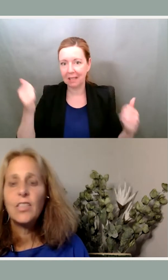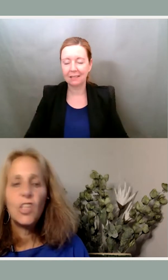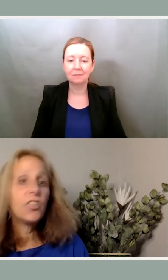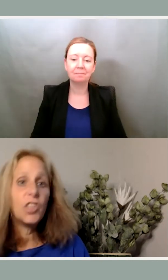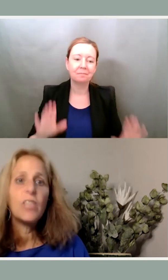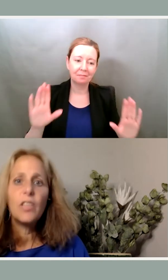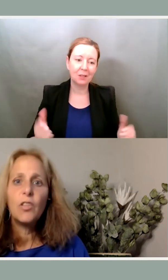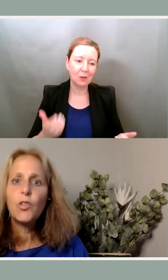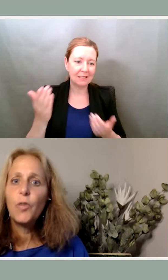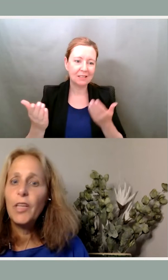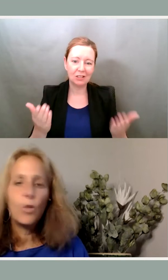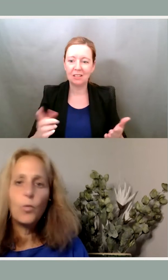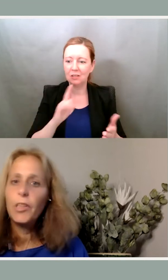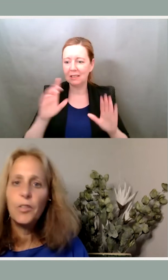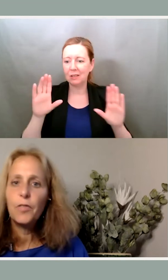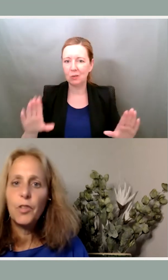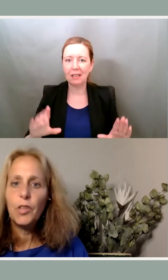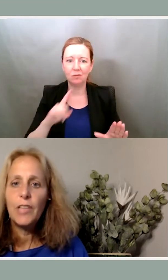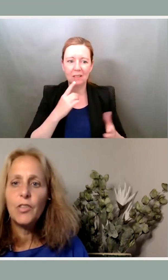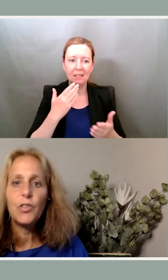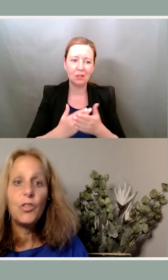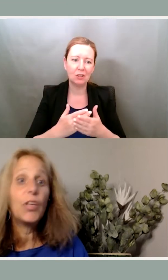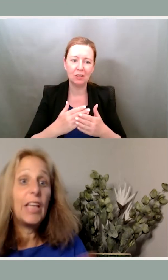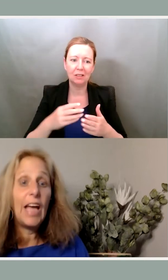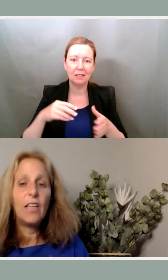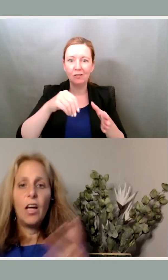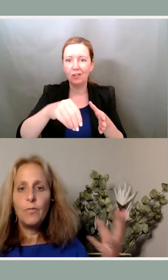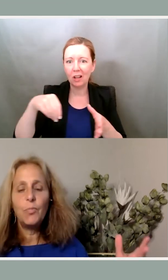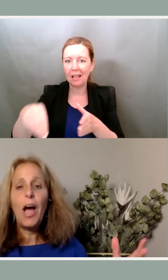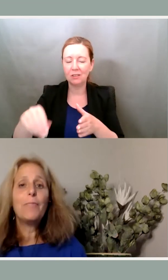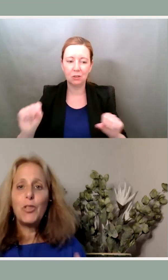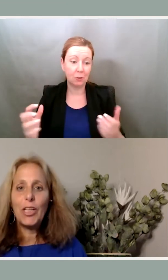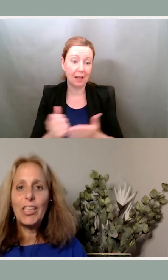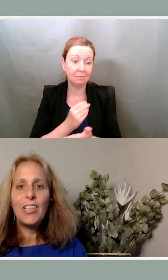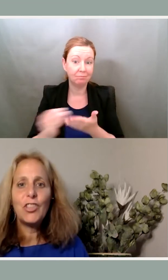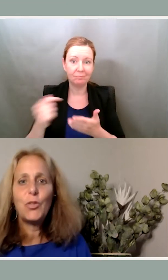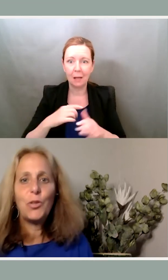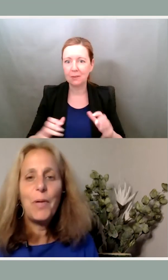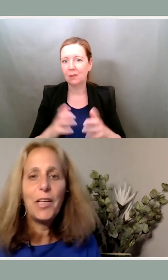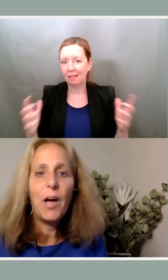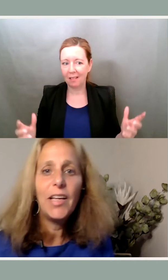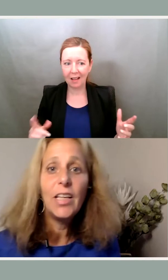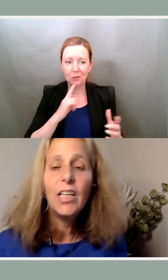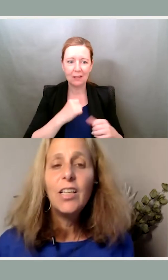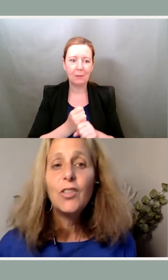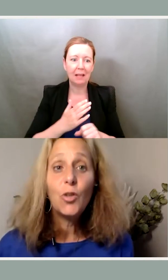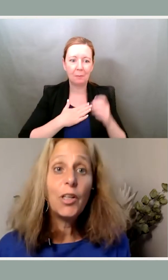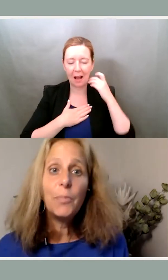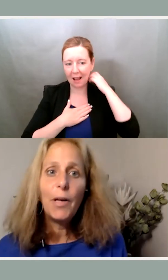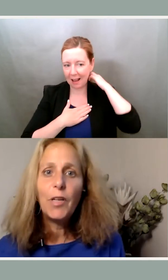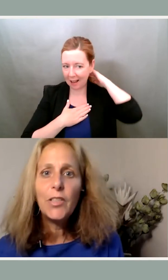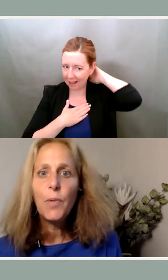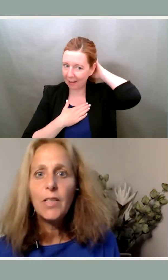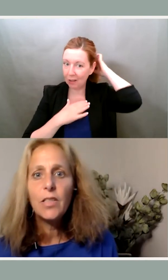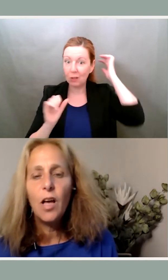great suggestions. And there are really good fertilizers you can get. I've been doing a lot to sort of make my soil